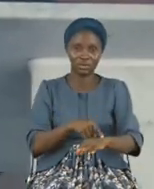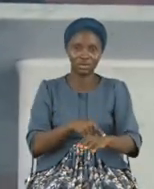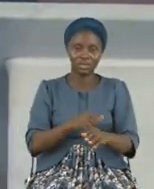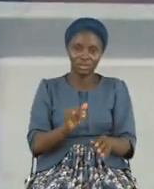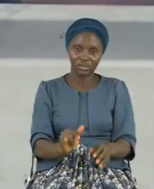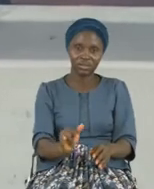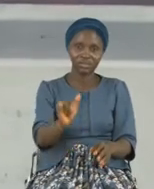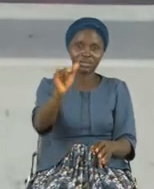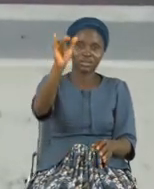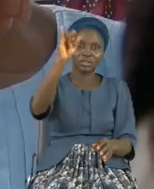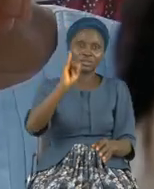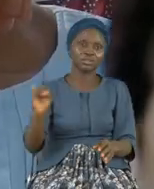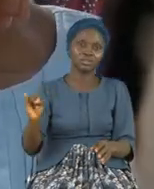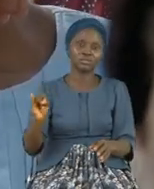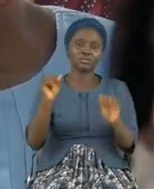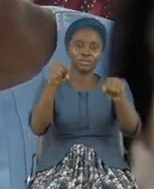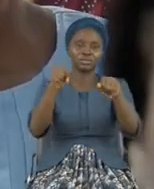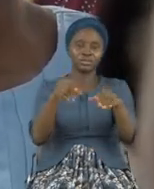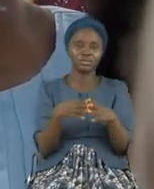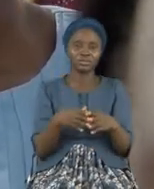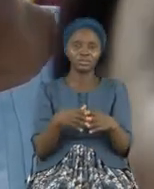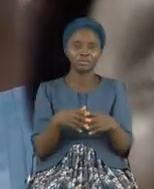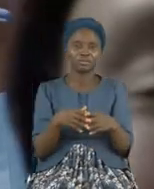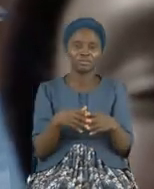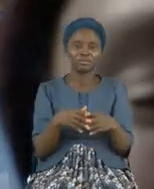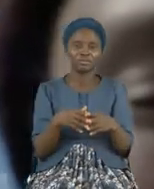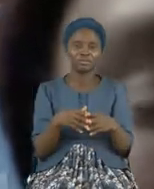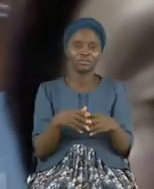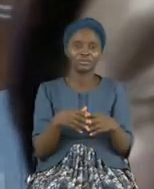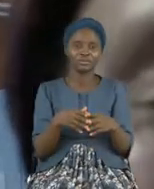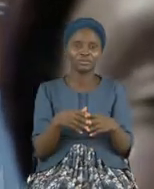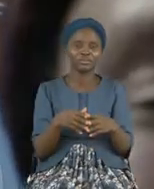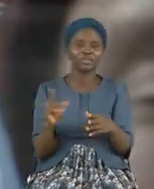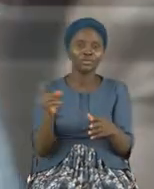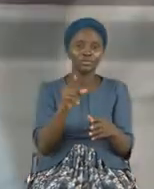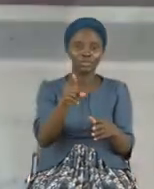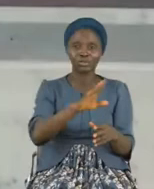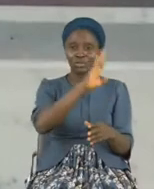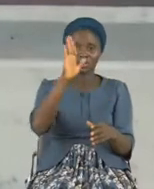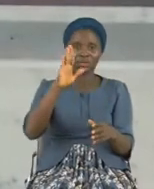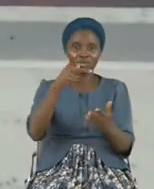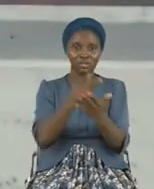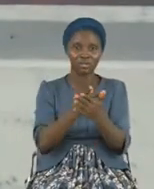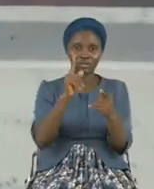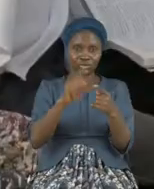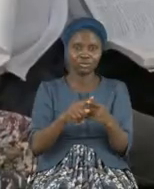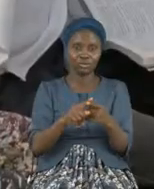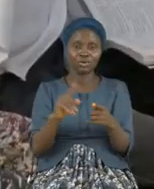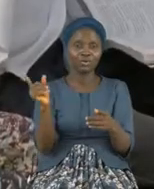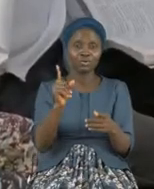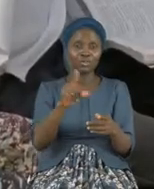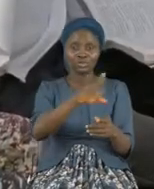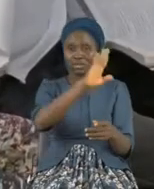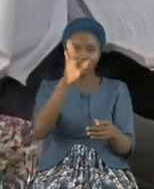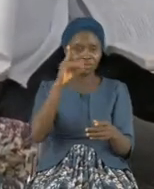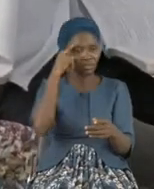transcending possibilities. Where you never thought you were rich, you were rich there. Where you